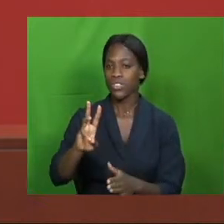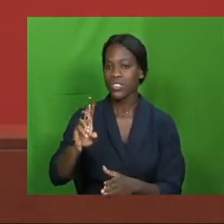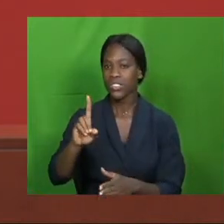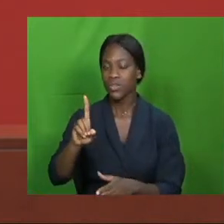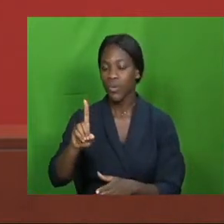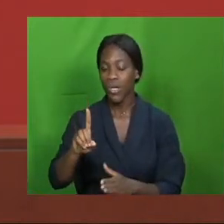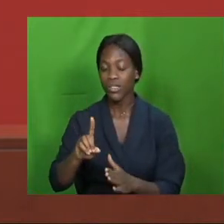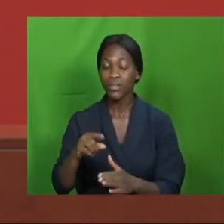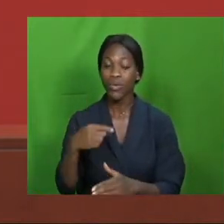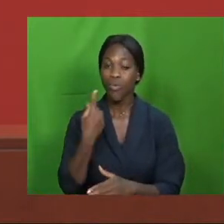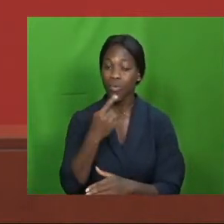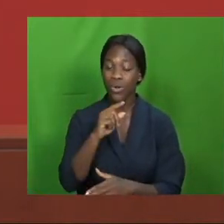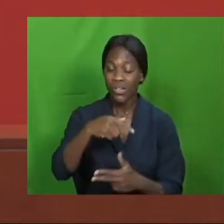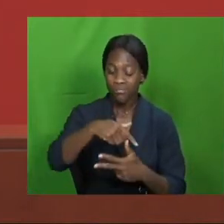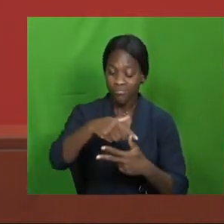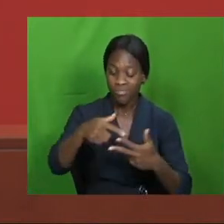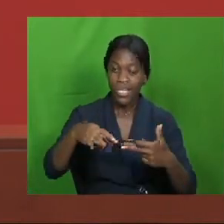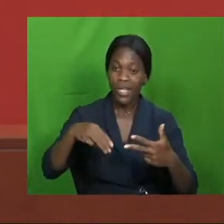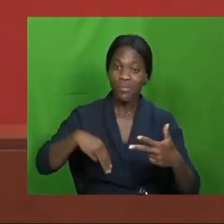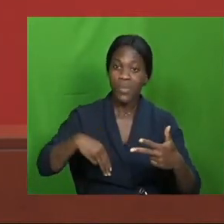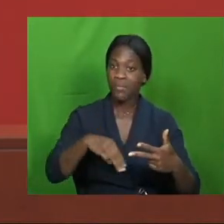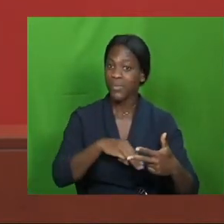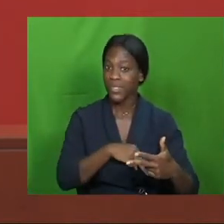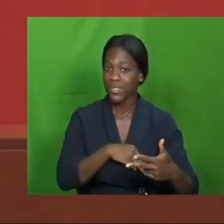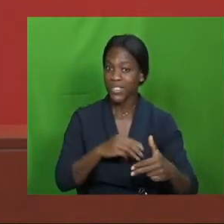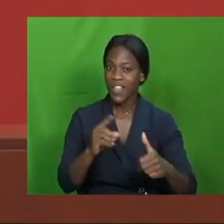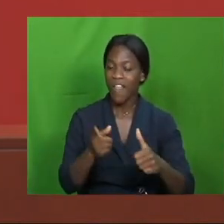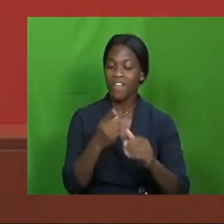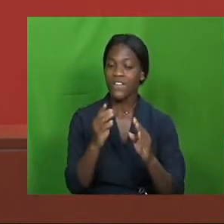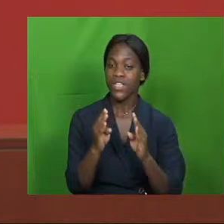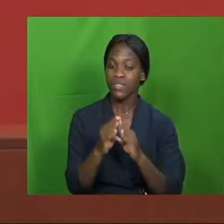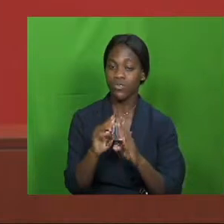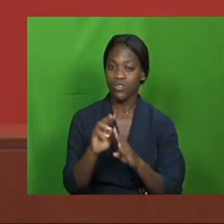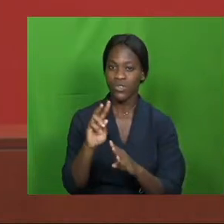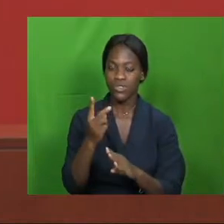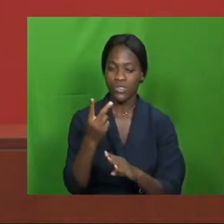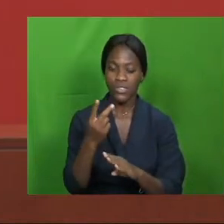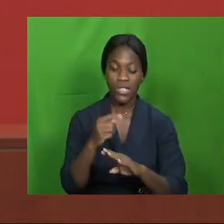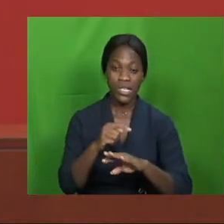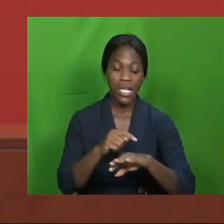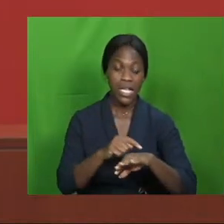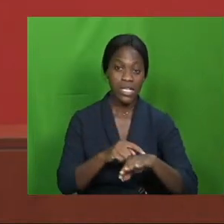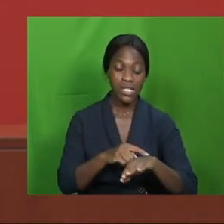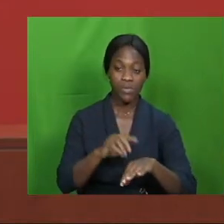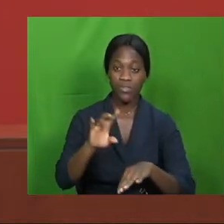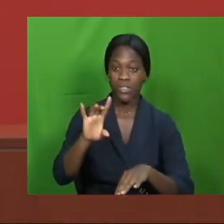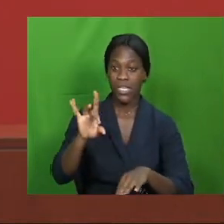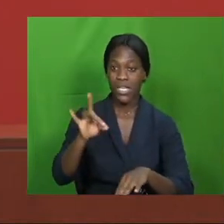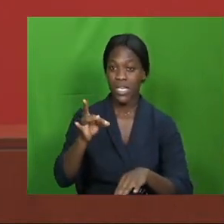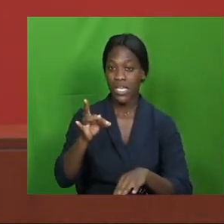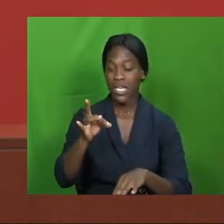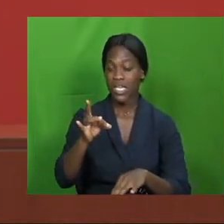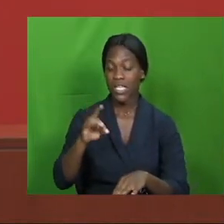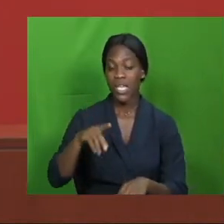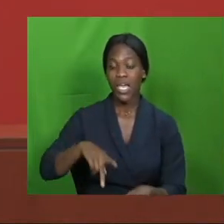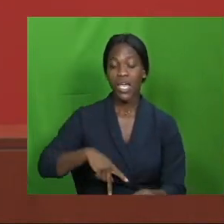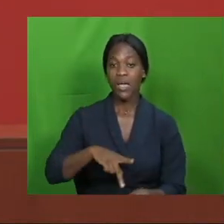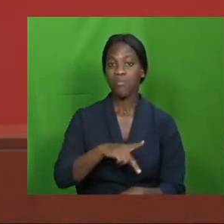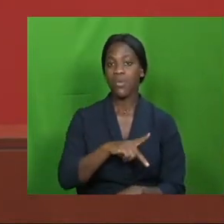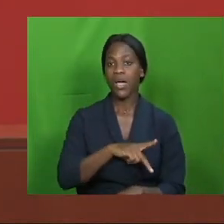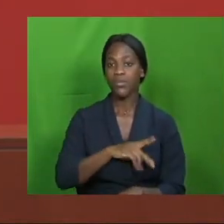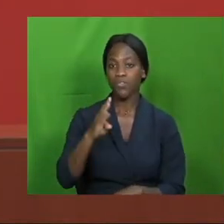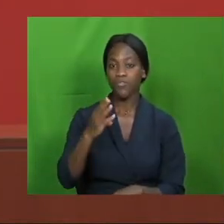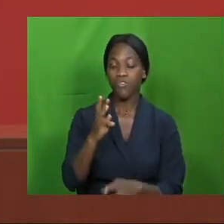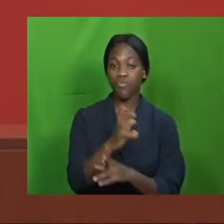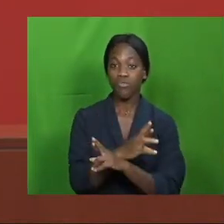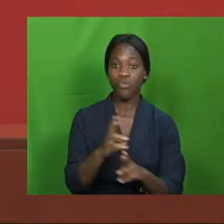3 members of Parliament during the first meeting of the second session of the 8th Parliament of the 4th Republic of